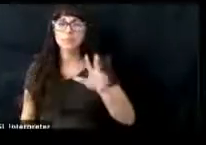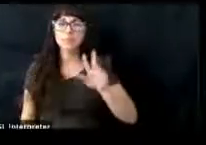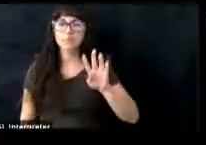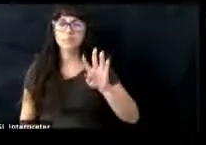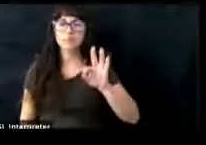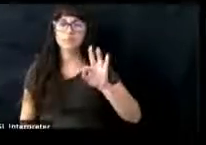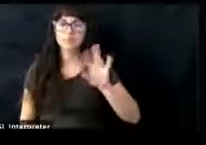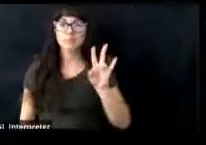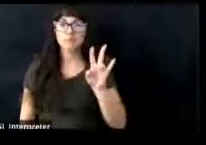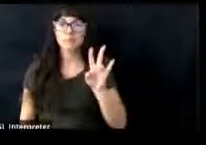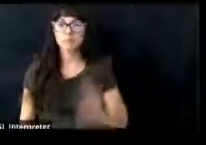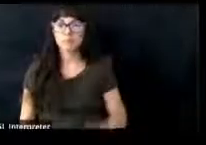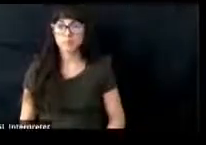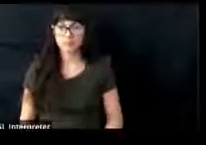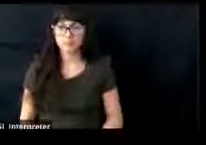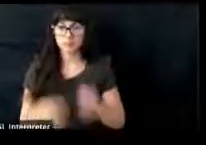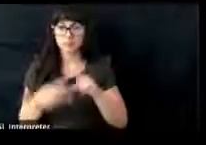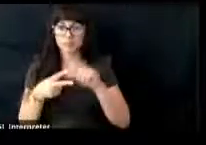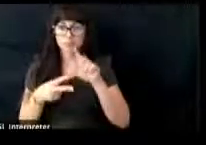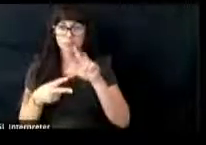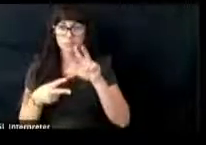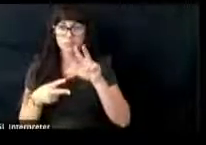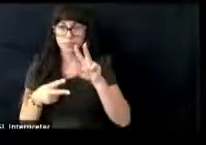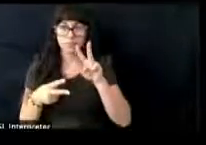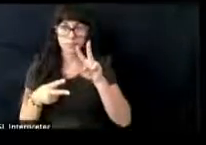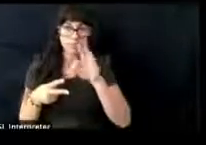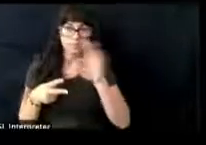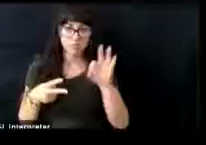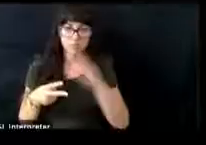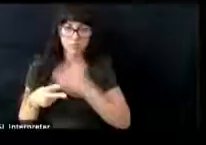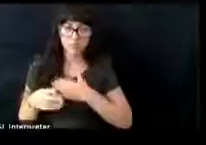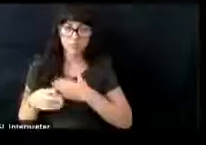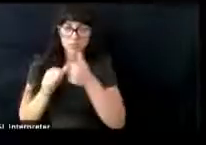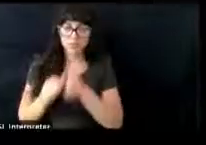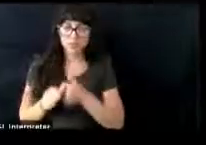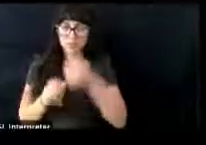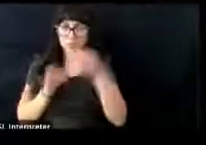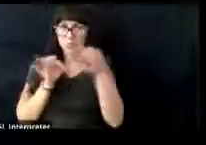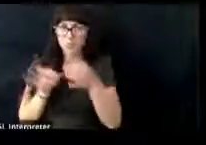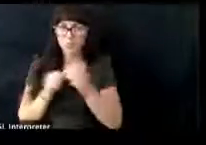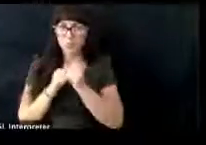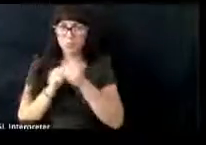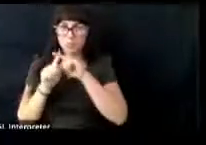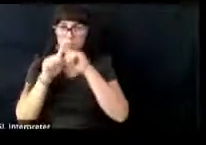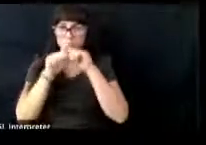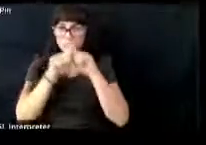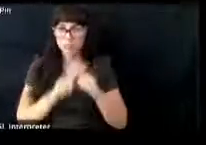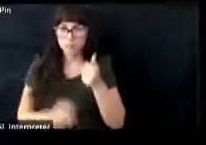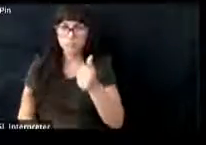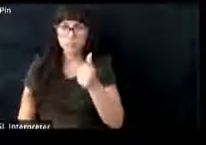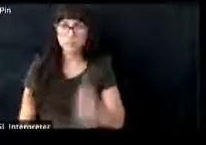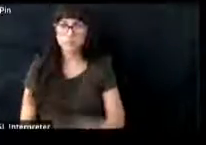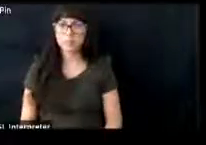3497. Caller 3299, if you will please follow the prompts to unmute.